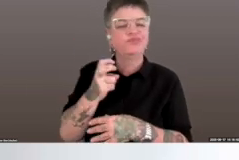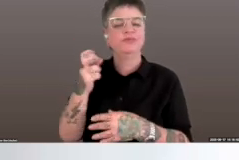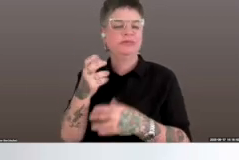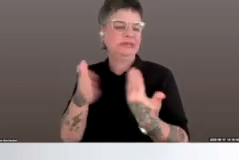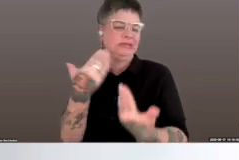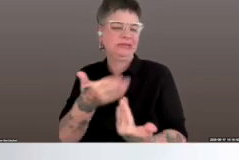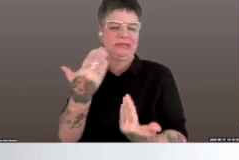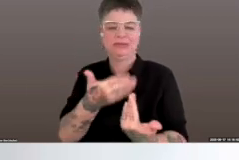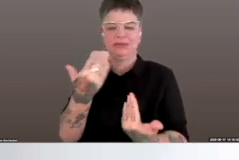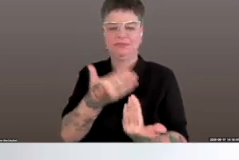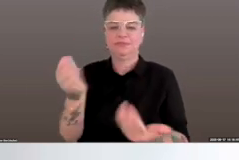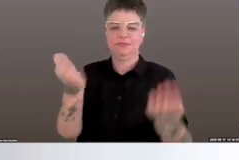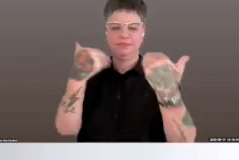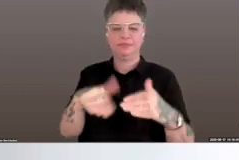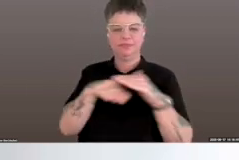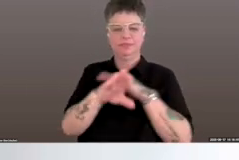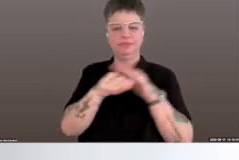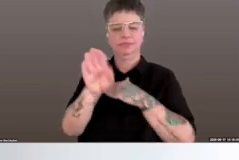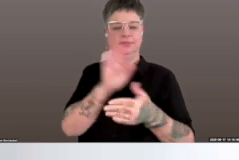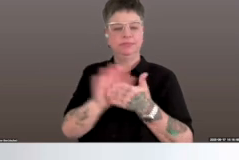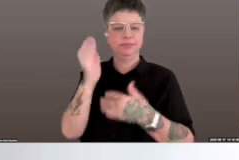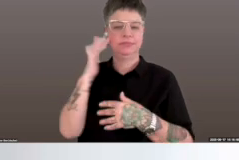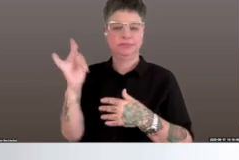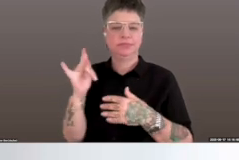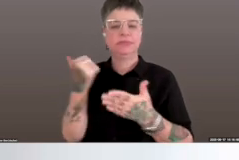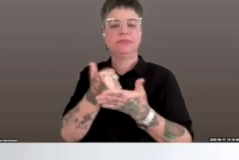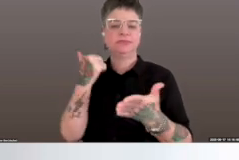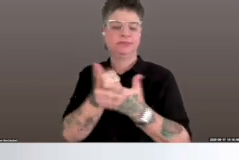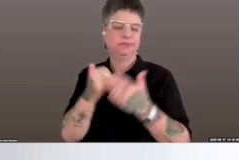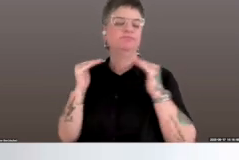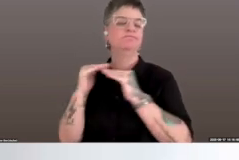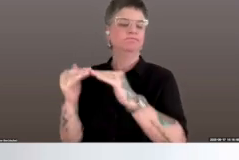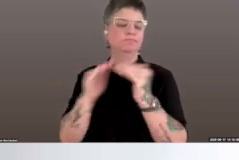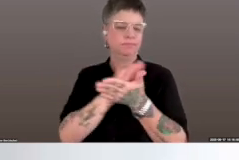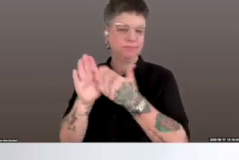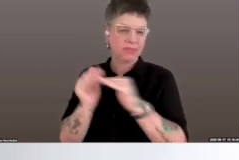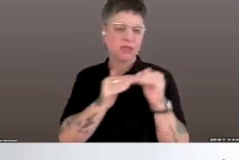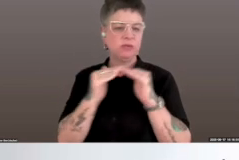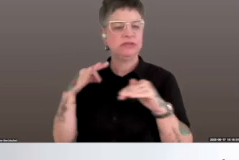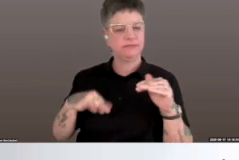on increasing awareness of the full suite of clean transportation equity incentives. Next slide, please.